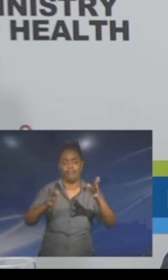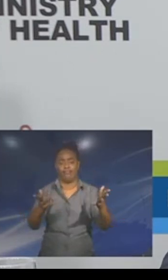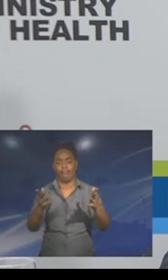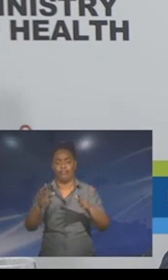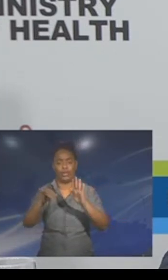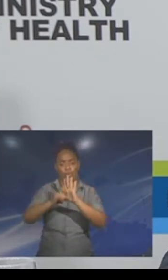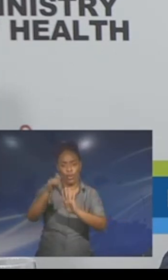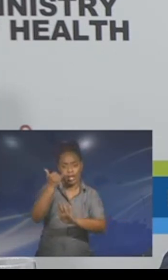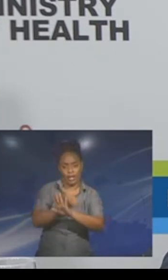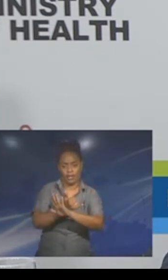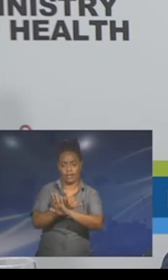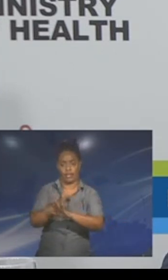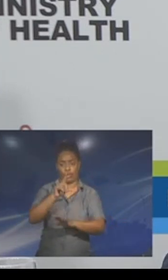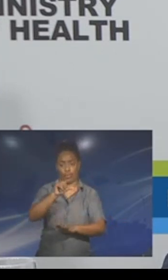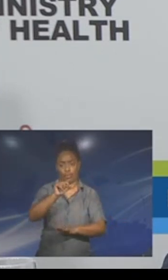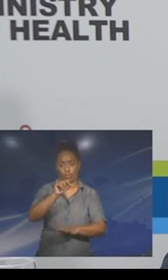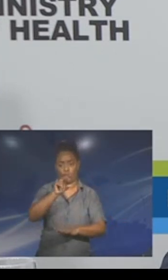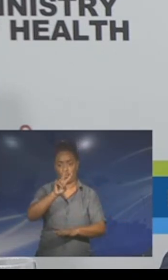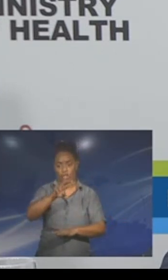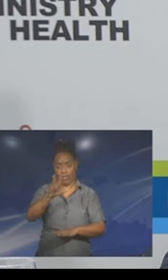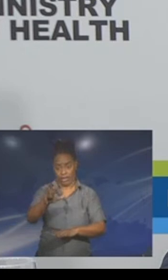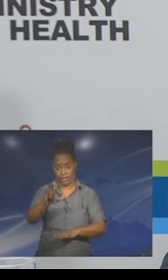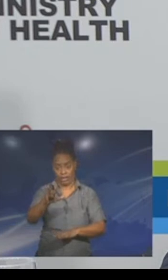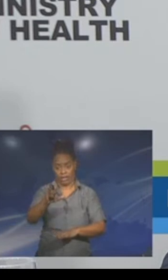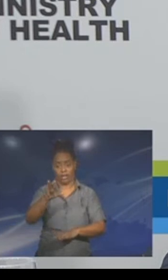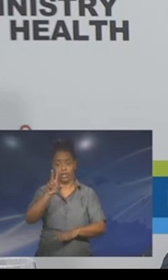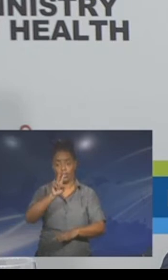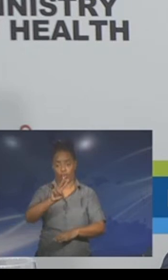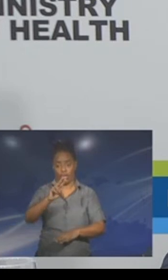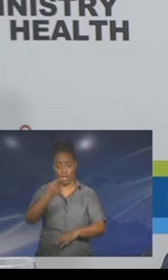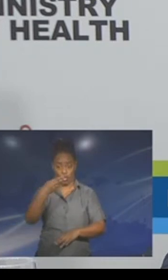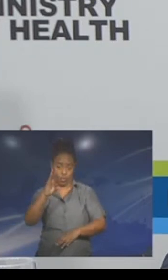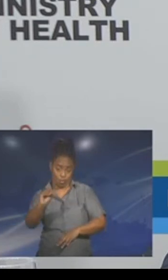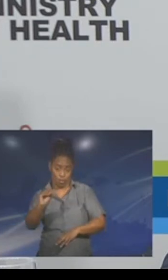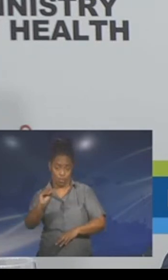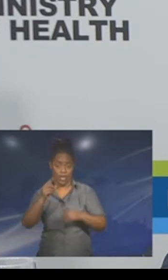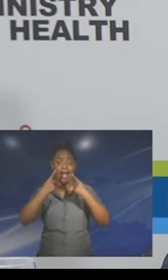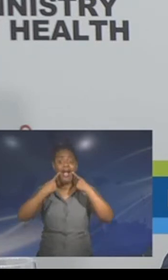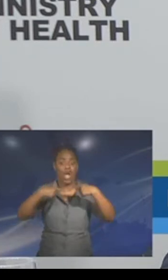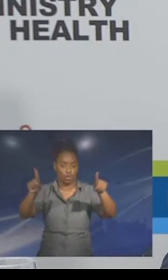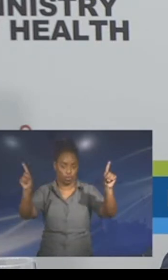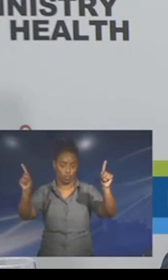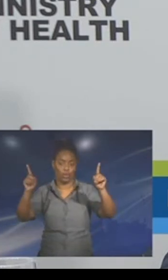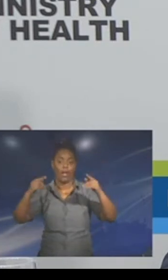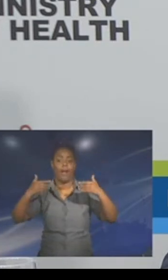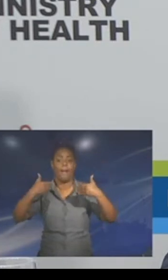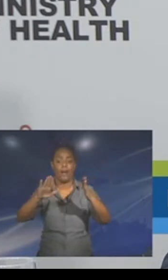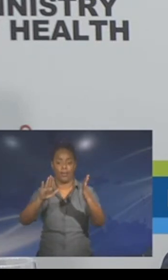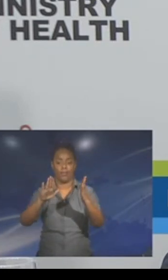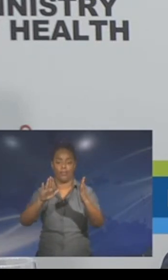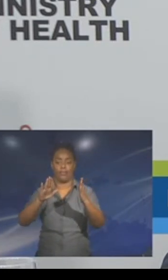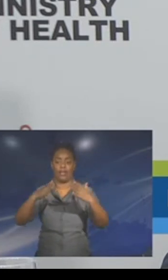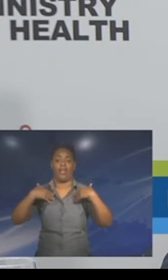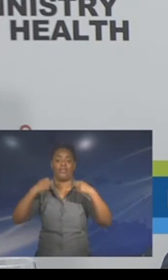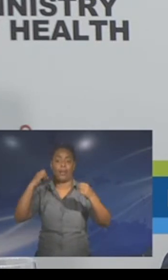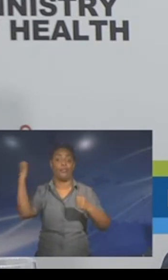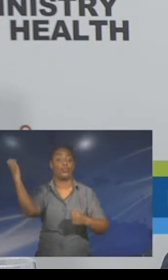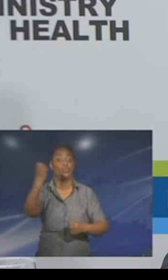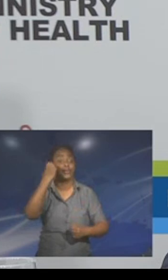believe, WHO then declared it a public health emergency of international concern. And I